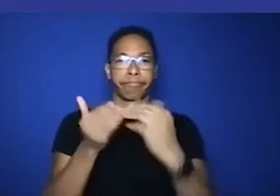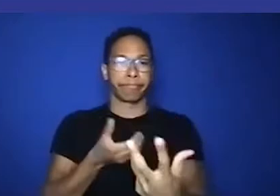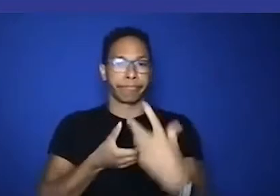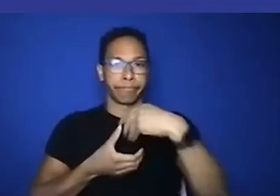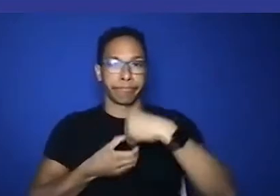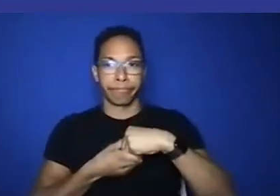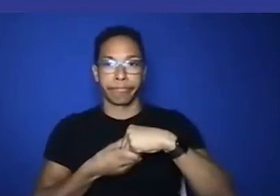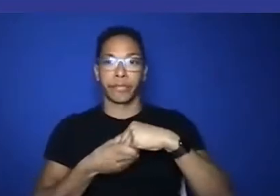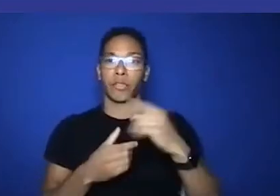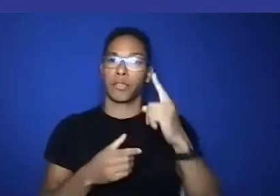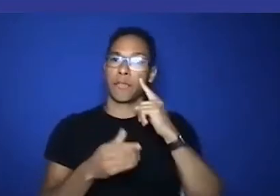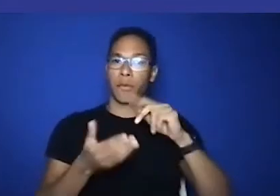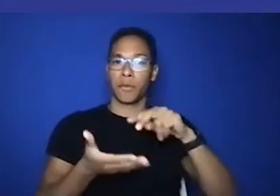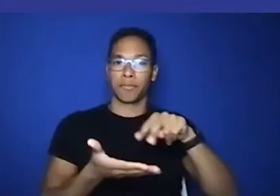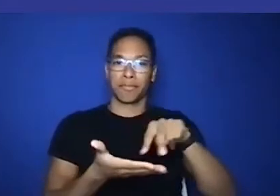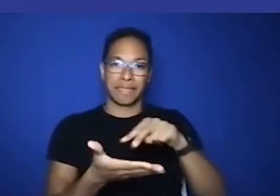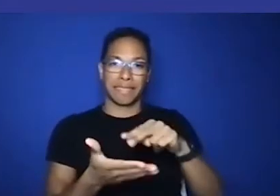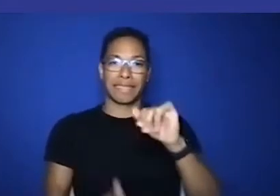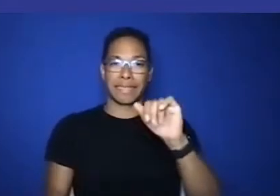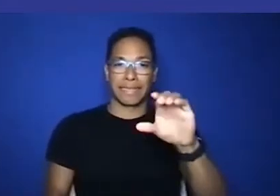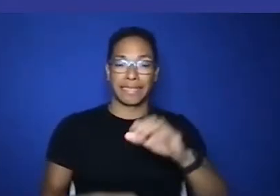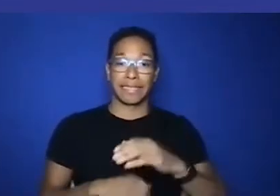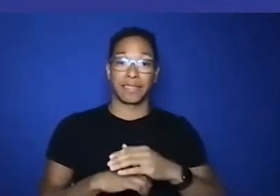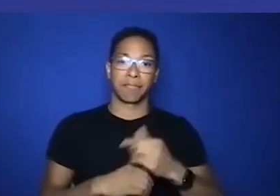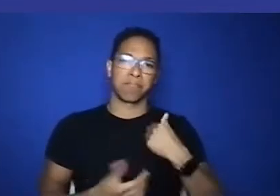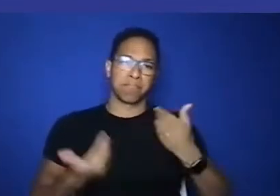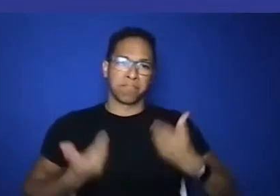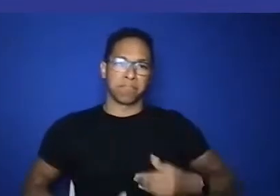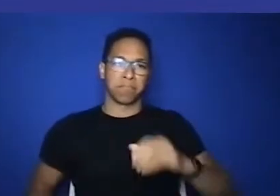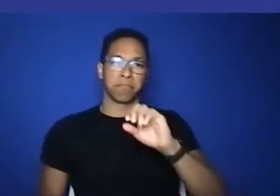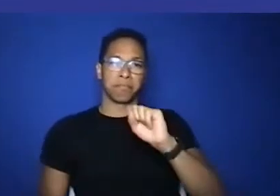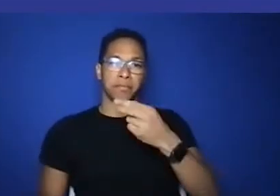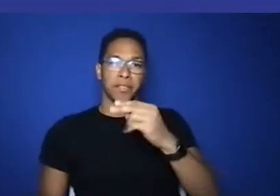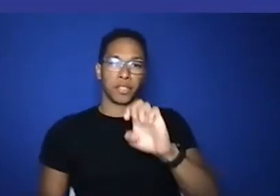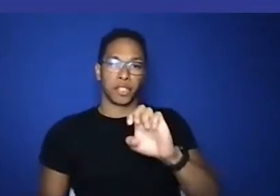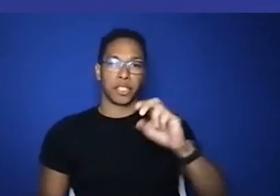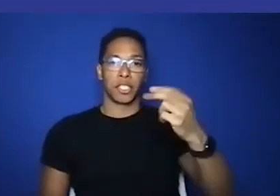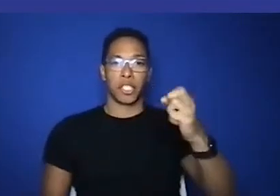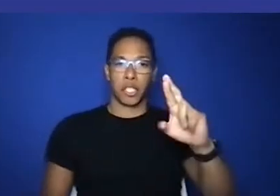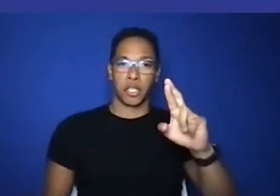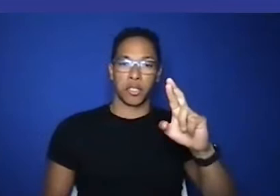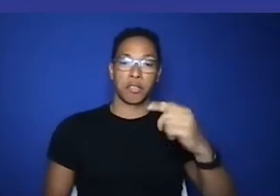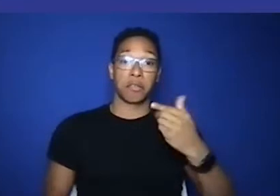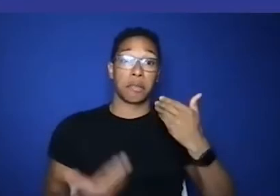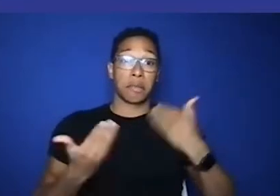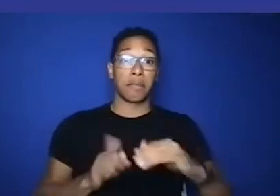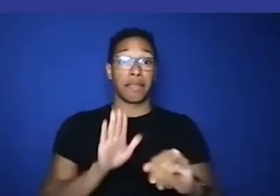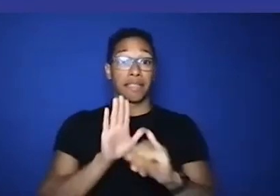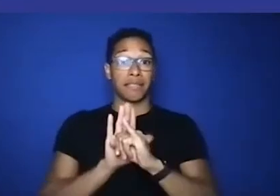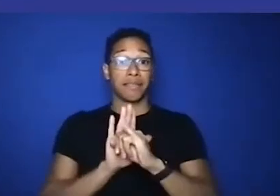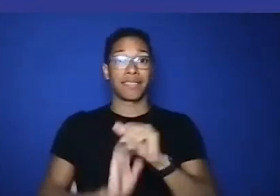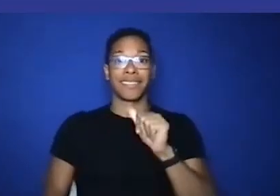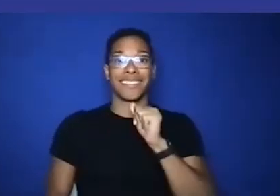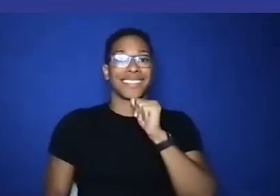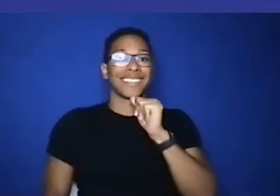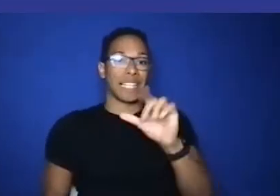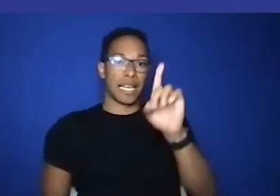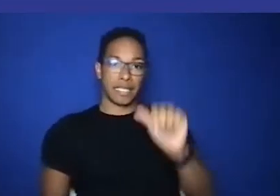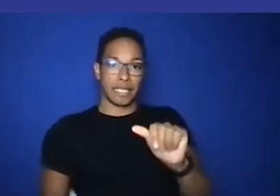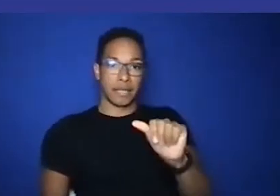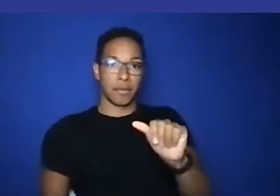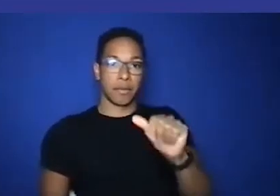NYC. My pronouns are she, her, and I identify as a non-disabled Black woman of Caribbean